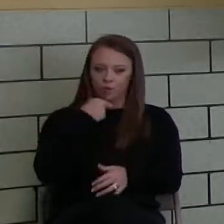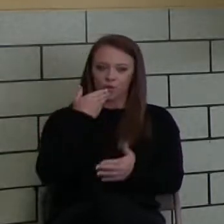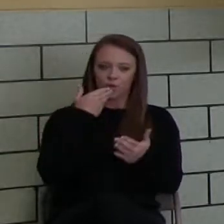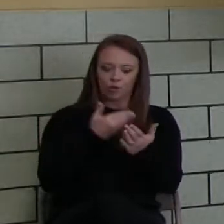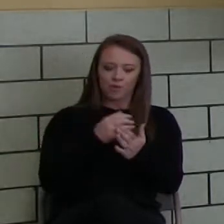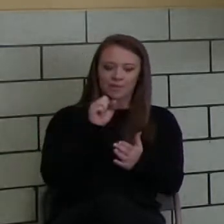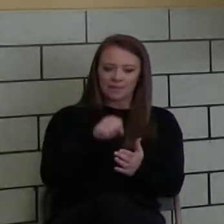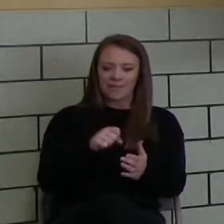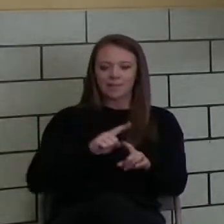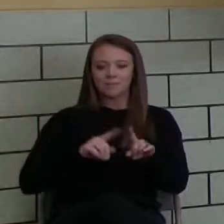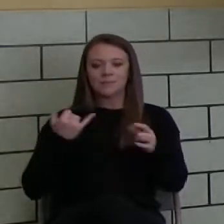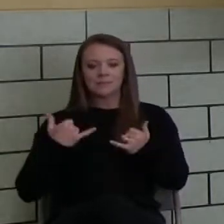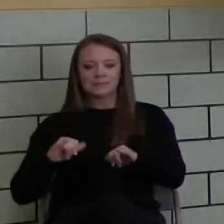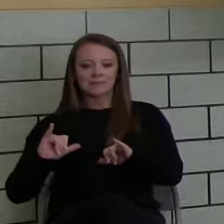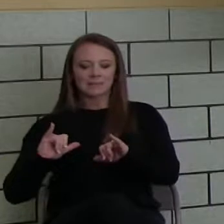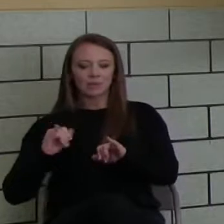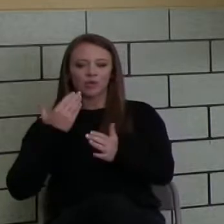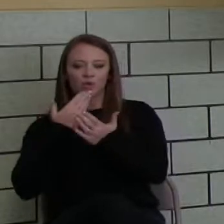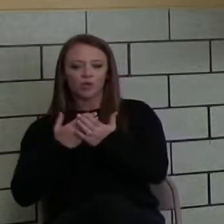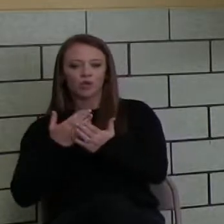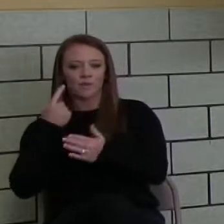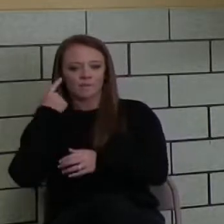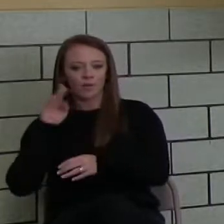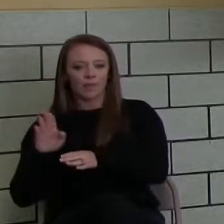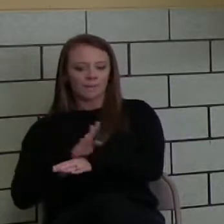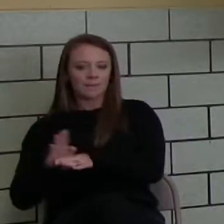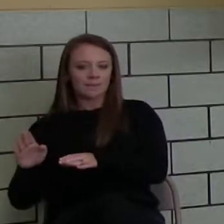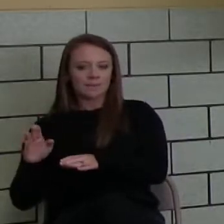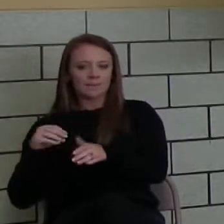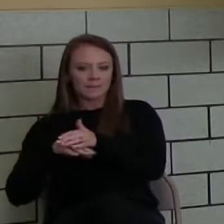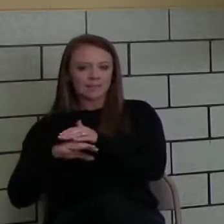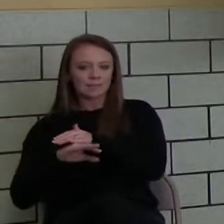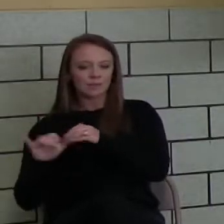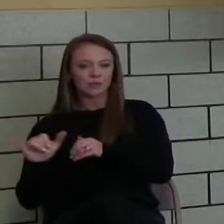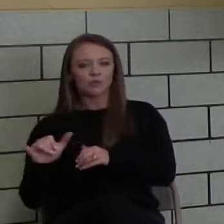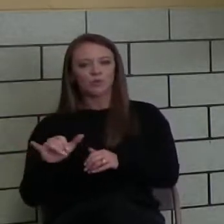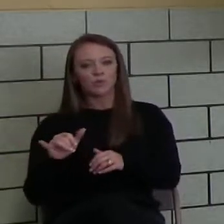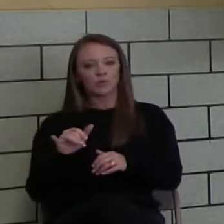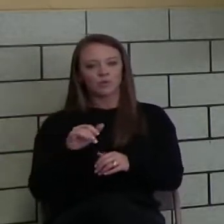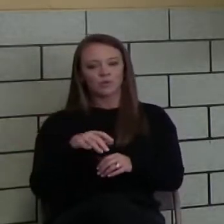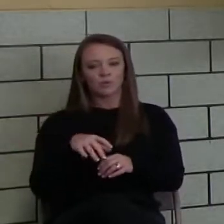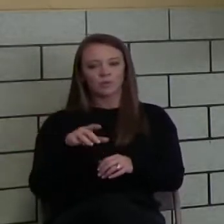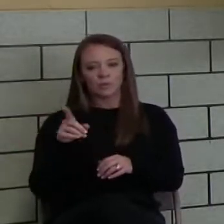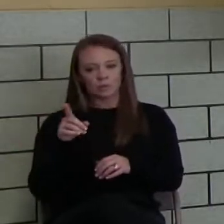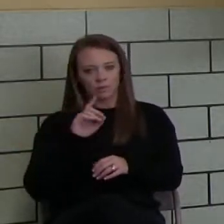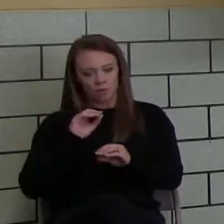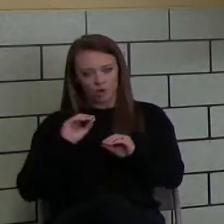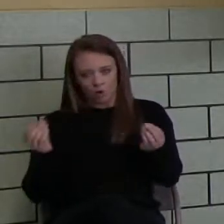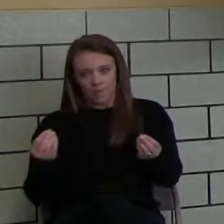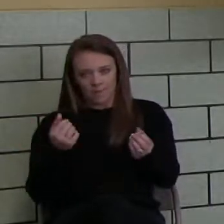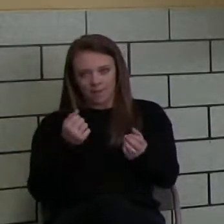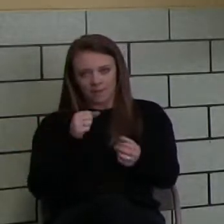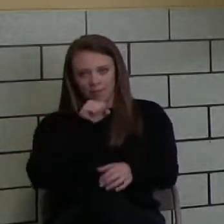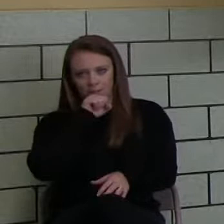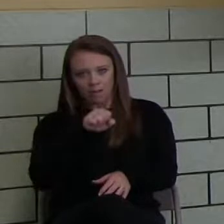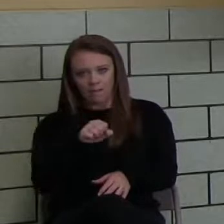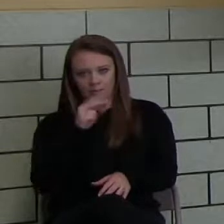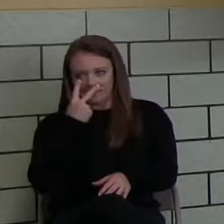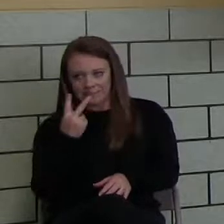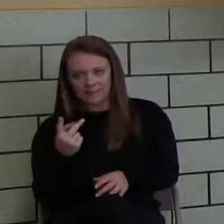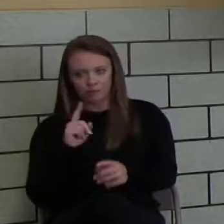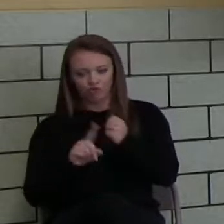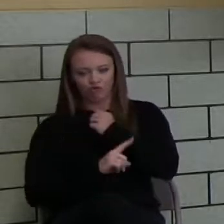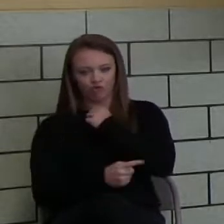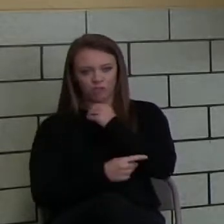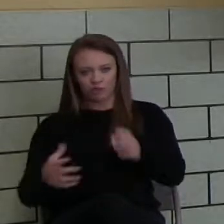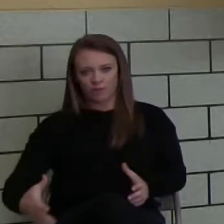Yeah. agreeable way. It would be bad. if Yeah, we no don't- one loves the can, no one loves the cans. No one, And you I know. think it's a conversation that